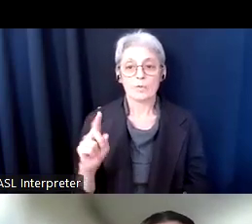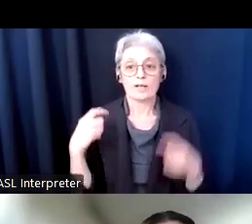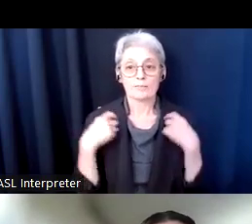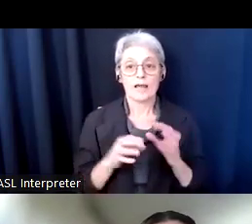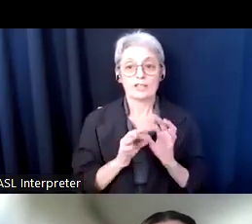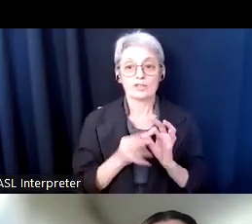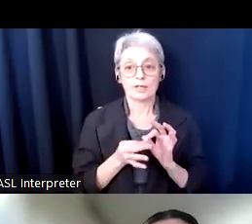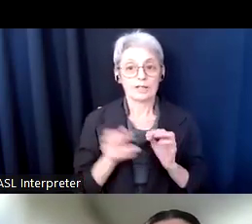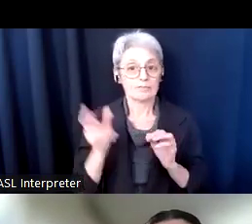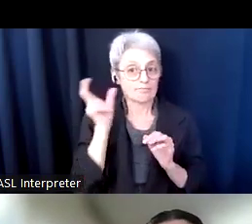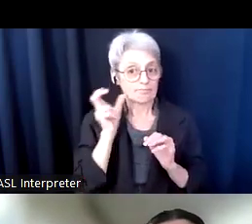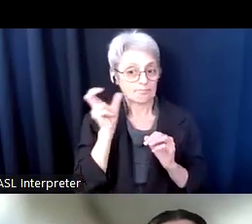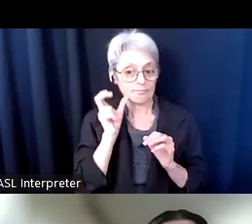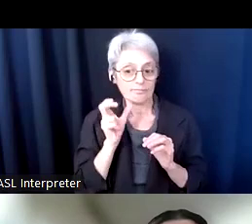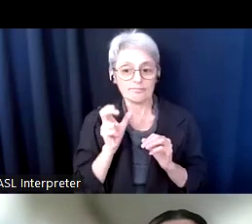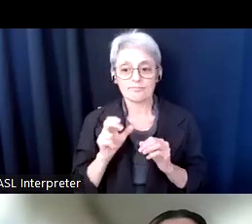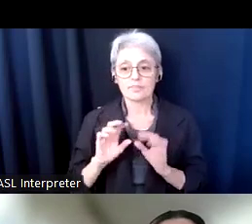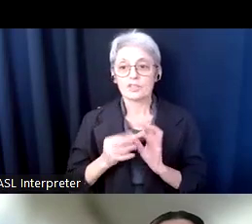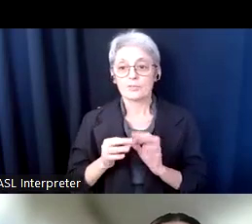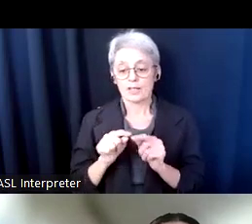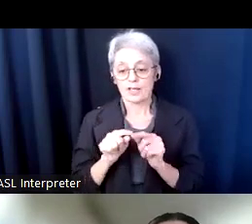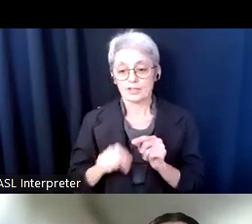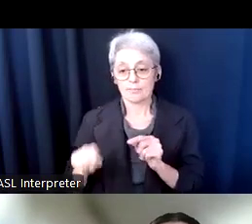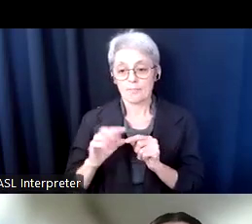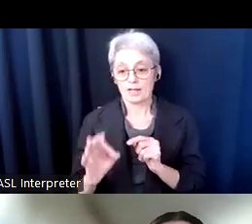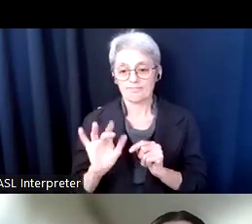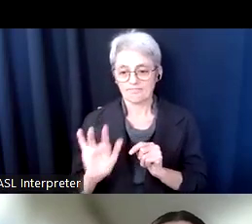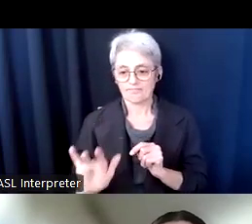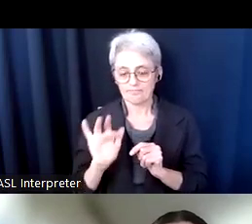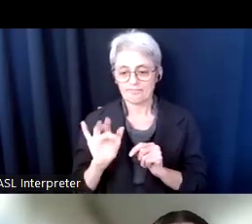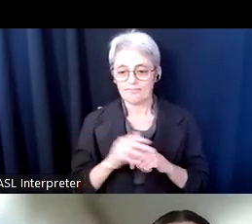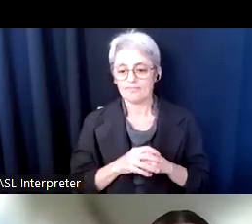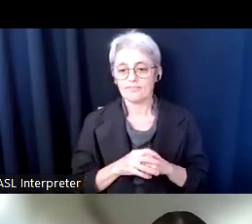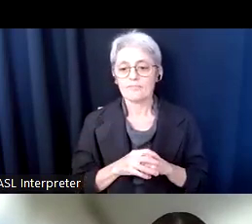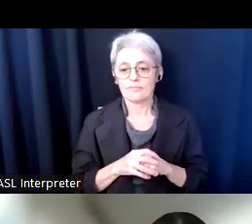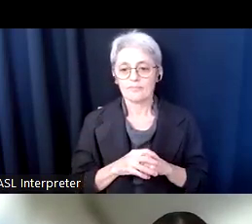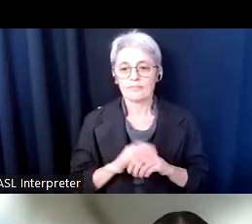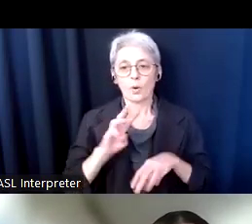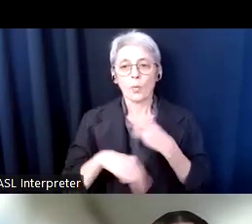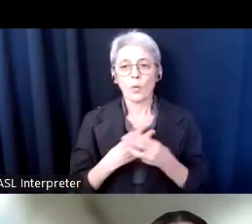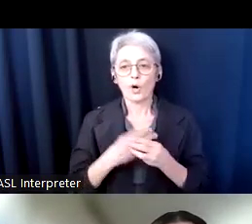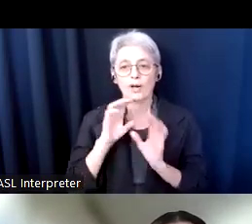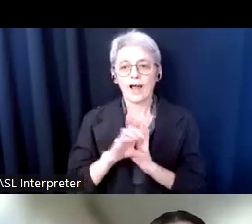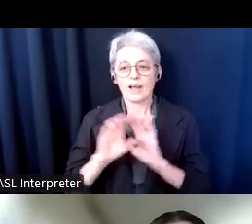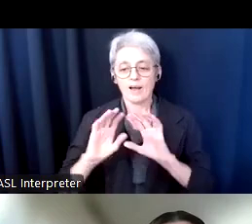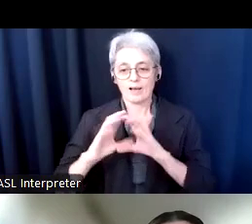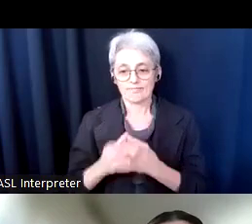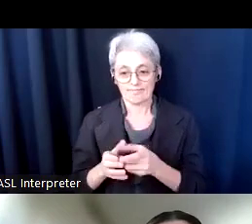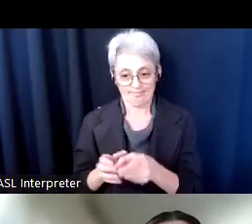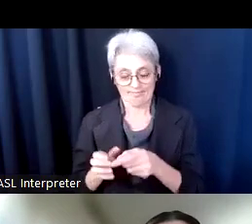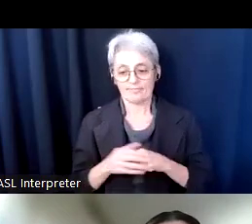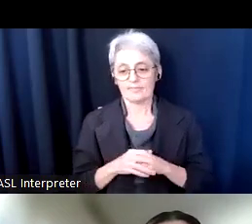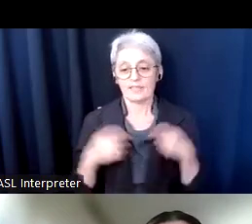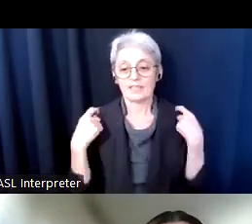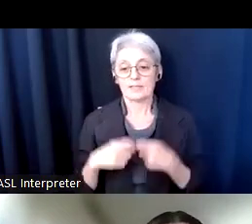accessed by clicking the interpretation button at the bottom of your Zoom screen, which is the world icon. Once in Spanish channel, please